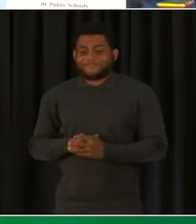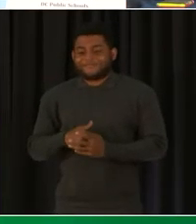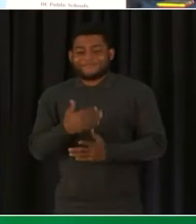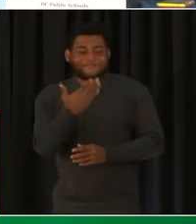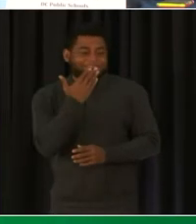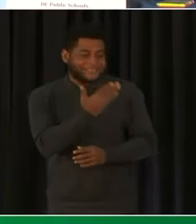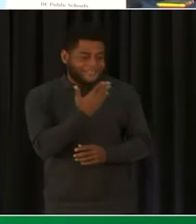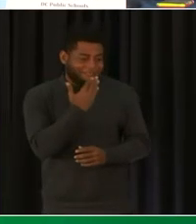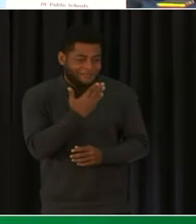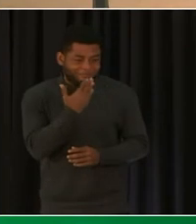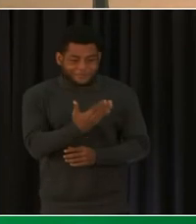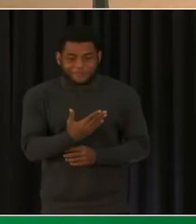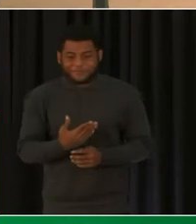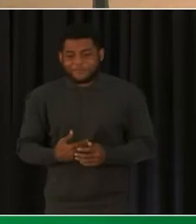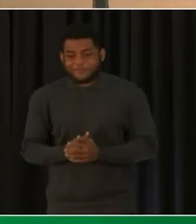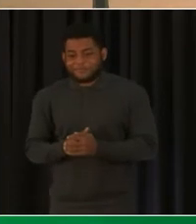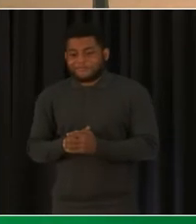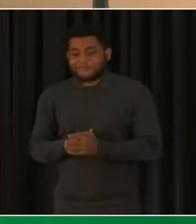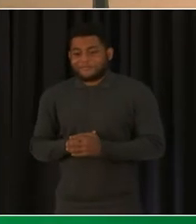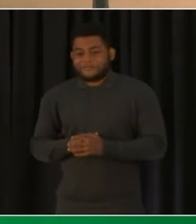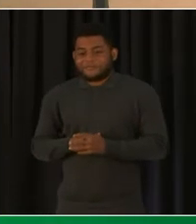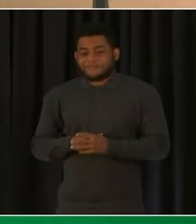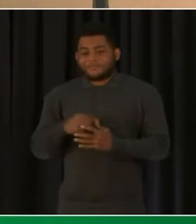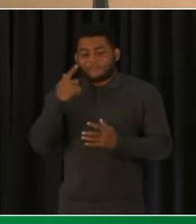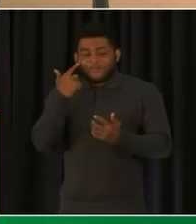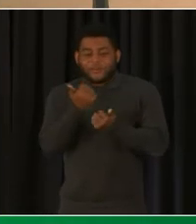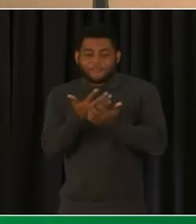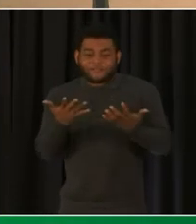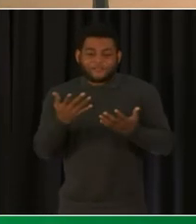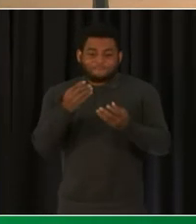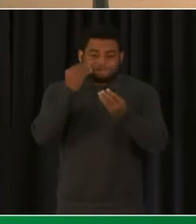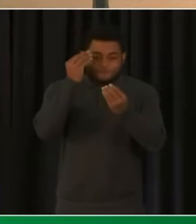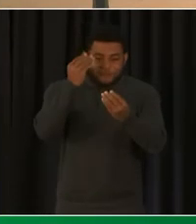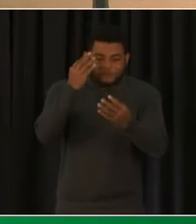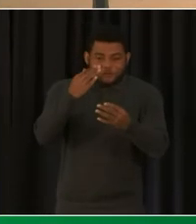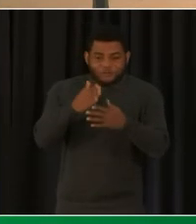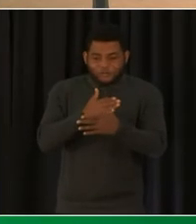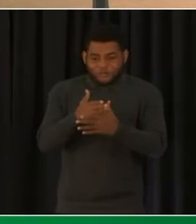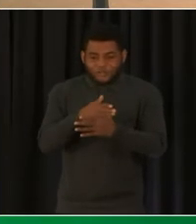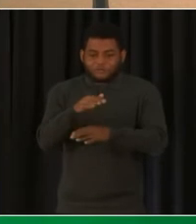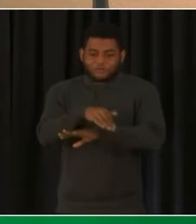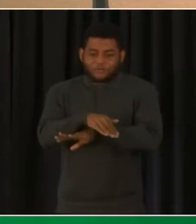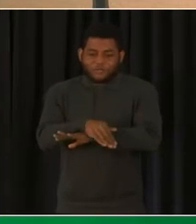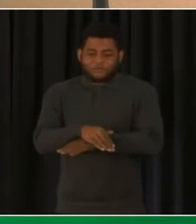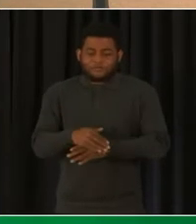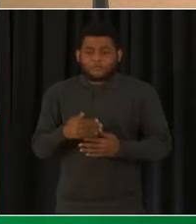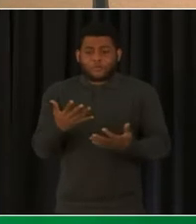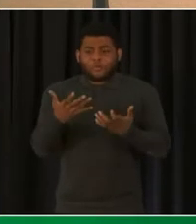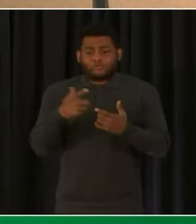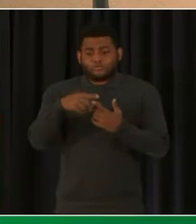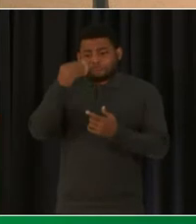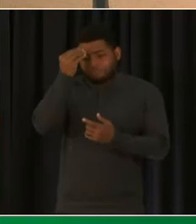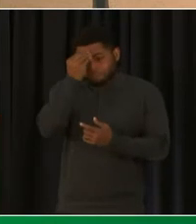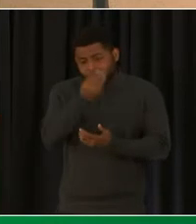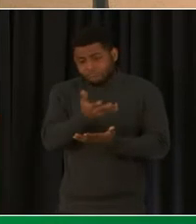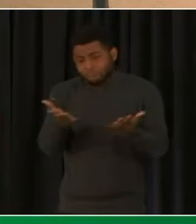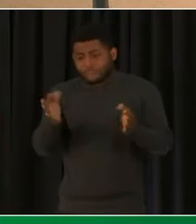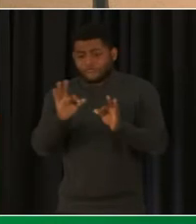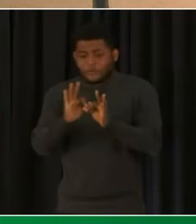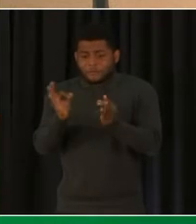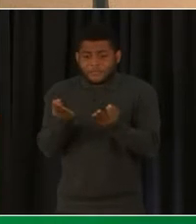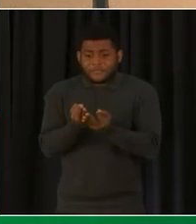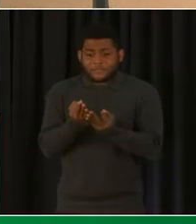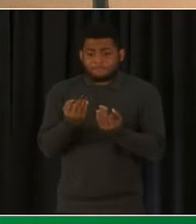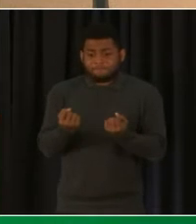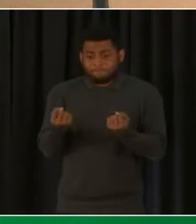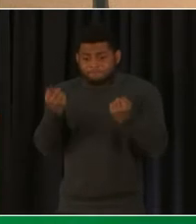Thank you to all our presenters for the content shared tonight. Again, we want to ensure that families are all clear on